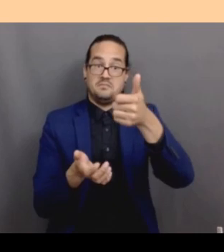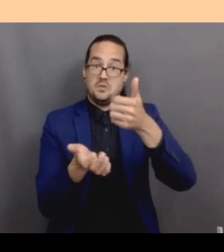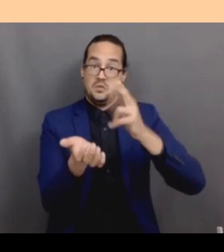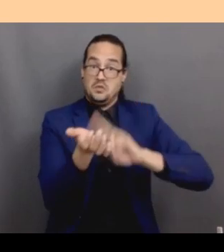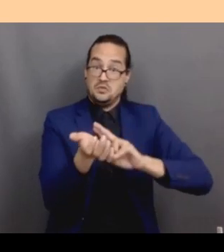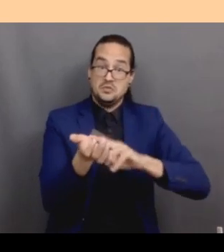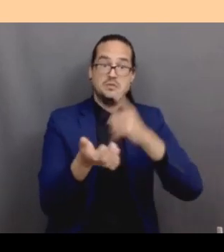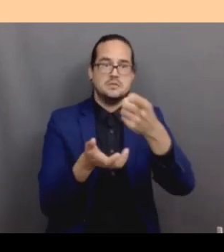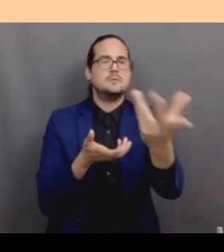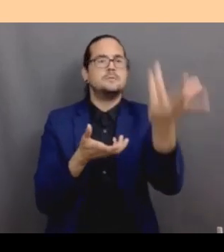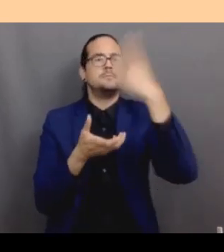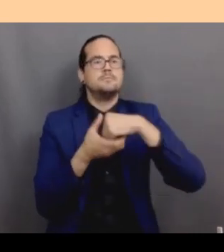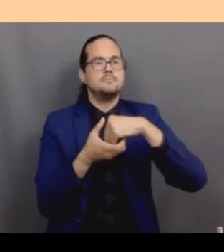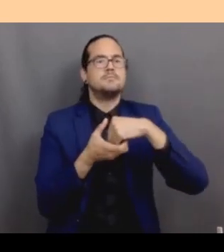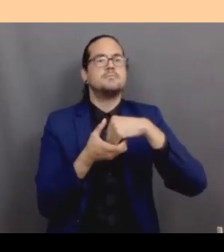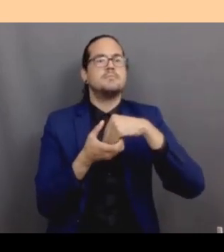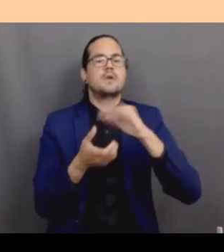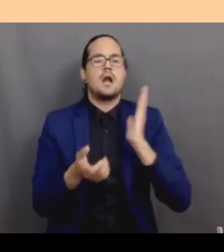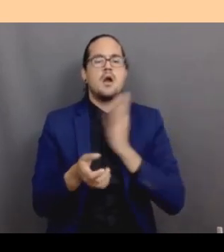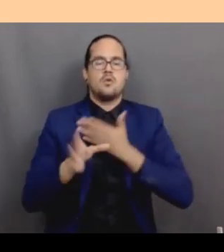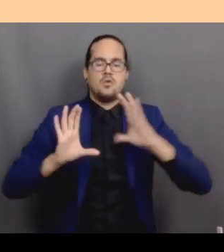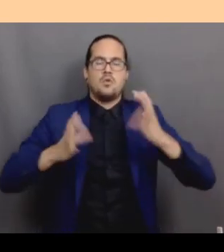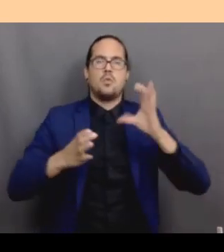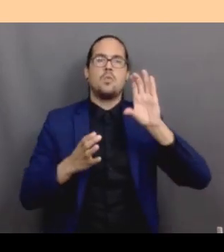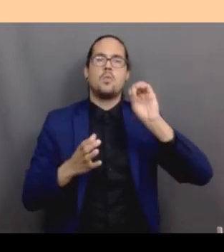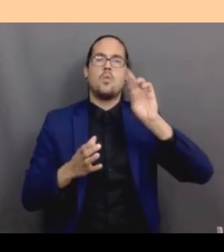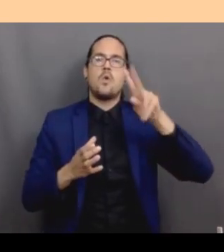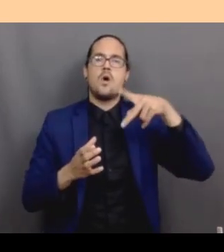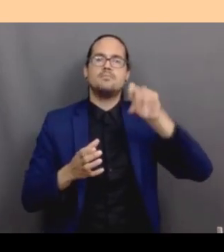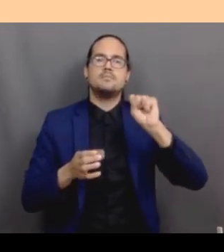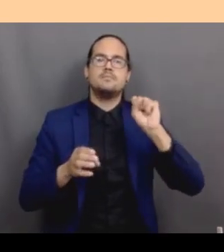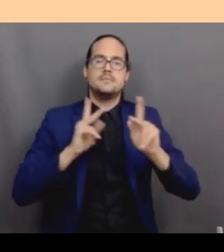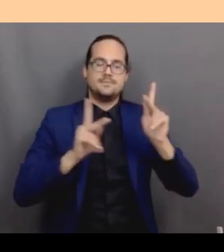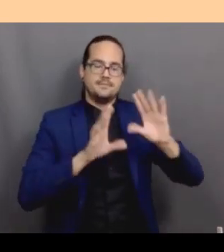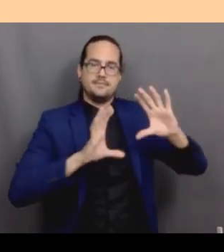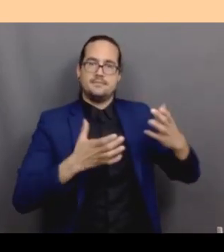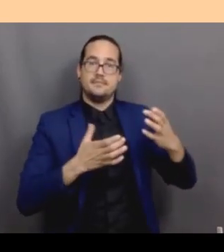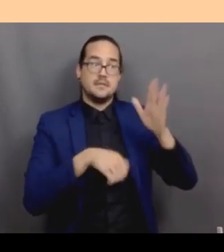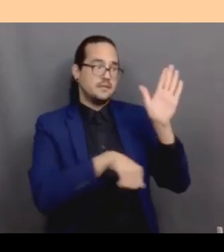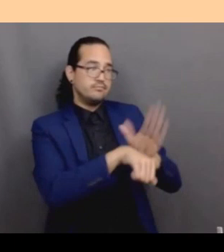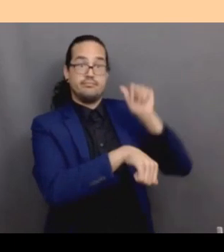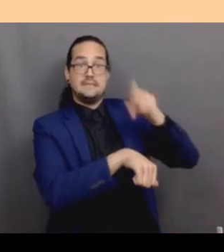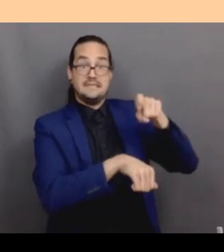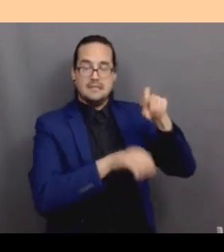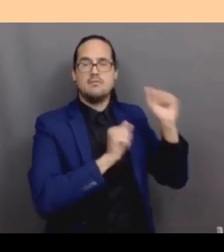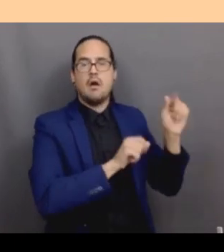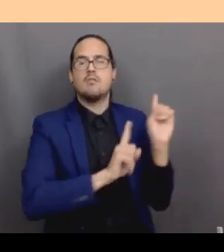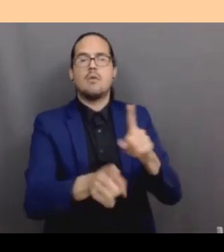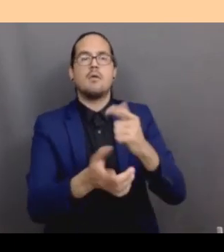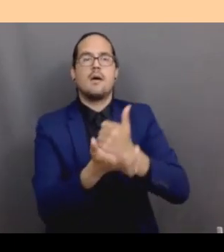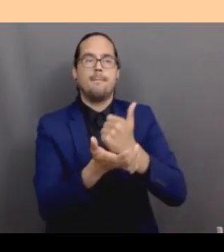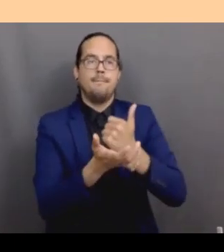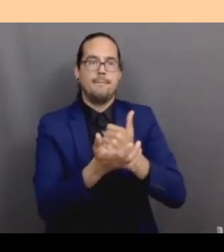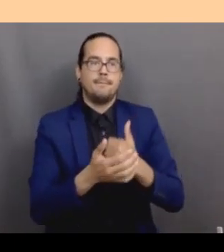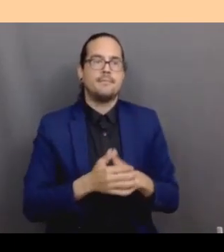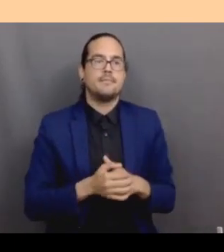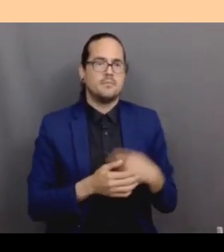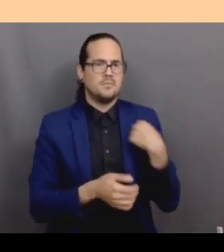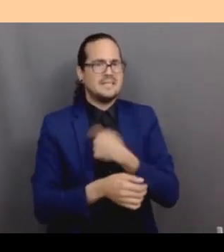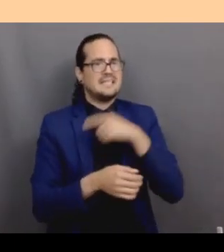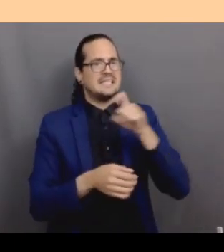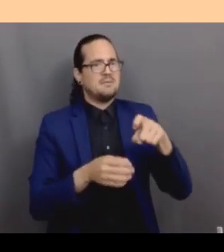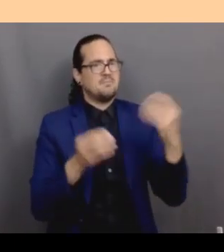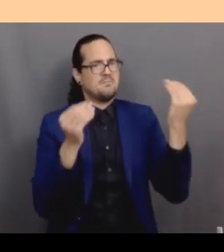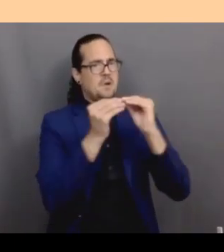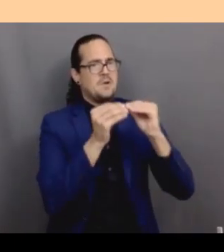one section, and our organization structure is growing significantly. And this is the space that we're expanding the most, is to make sure that we have the